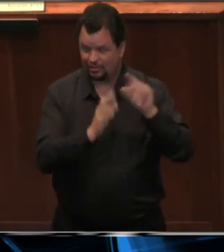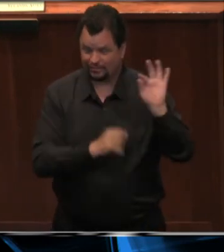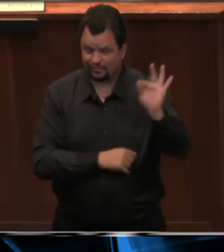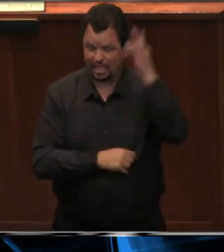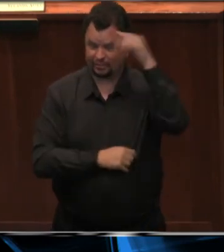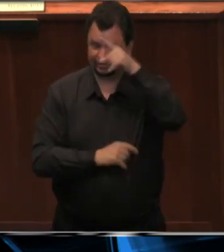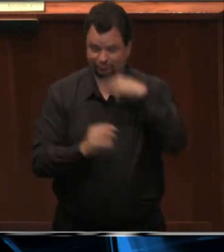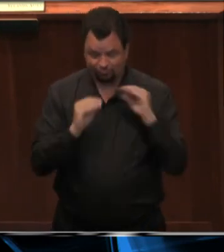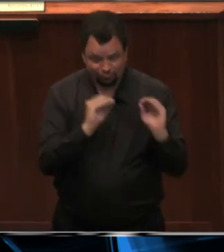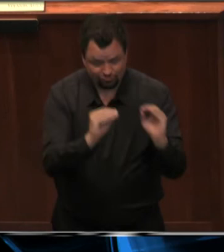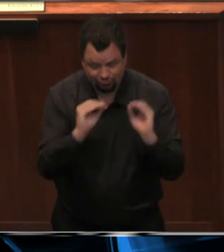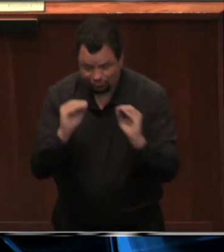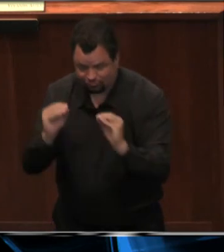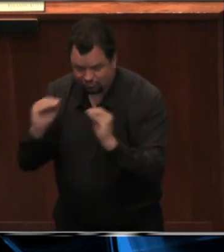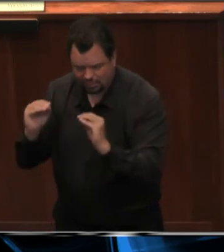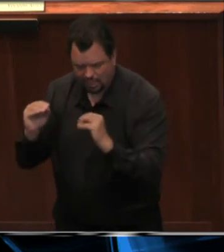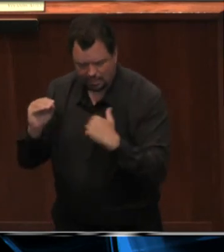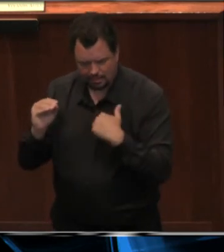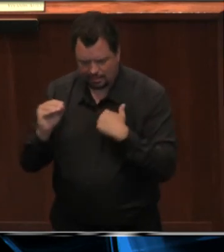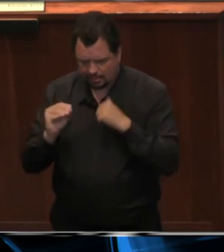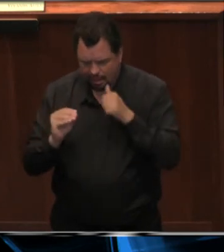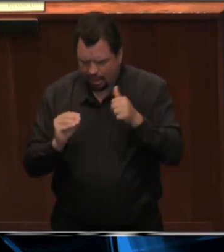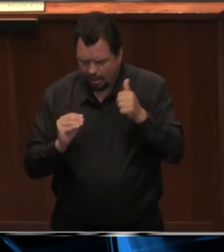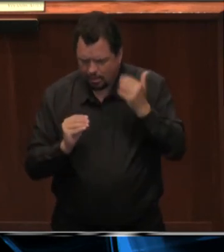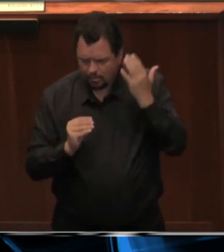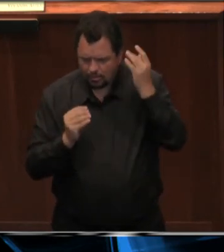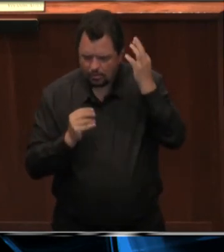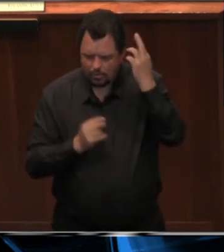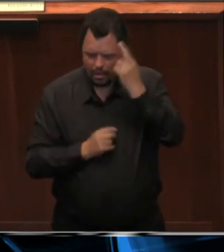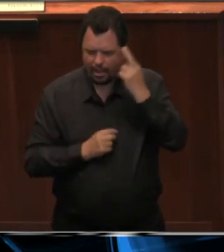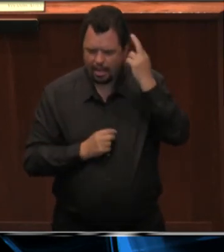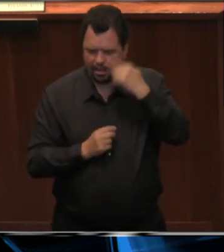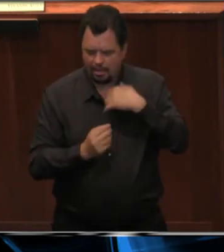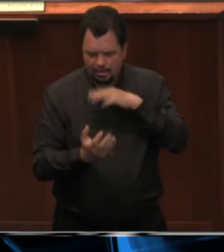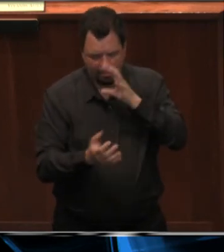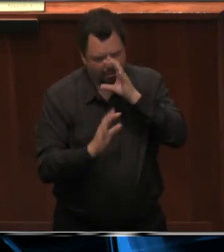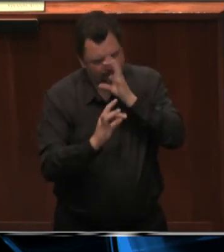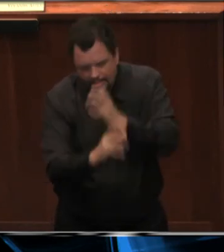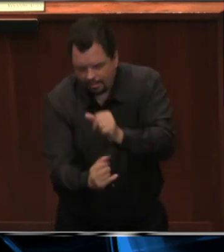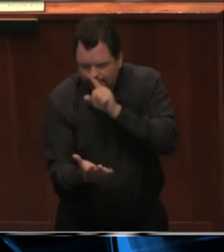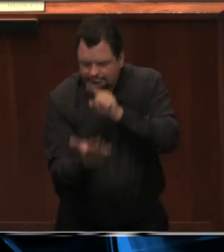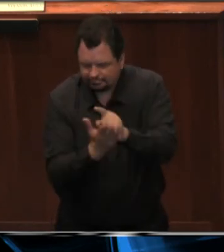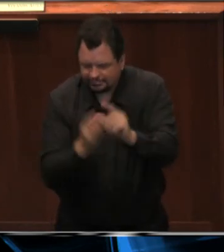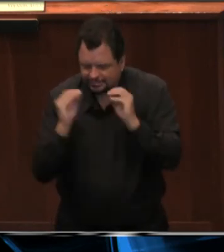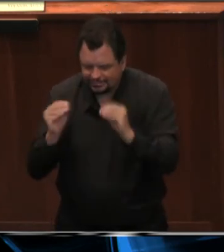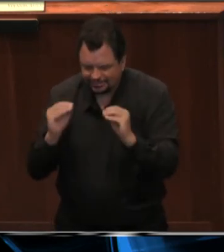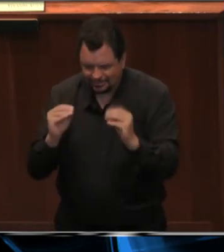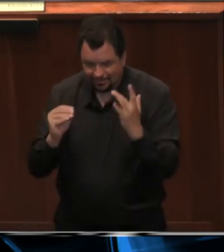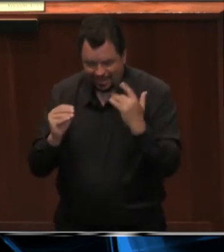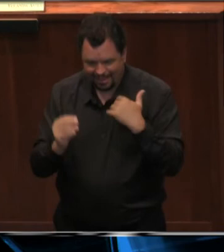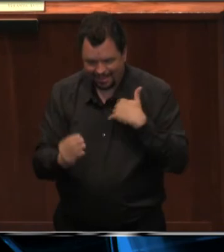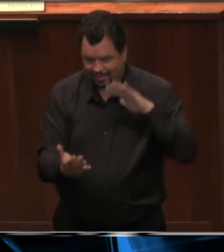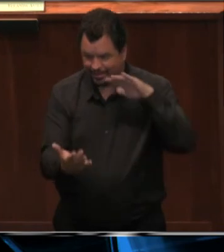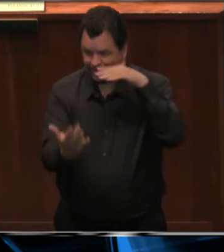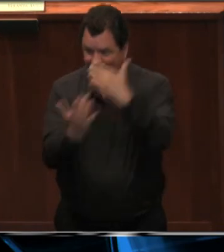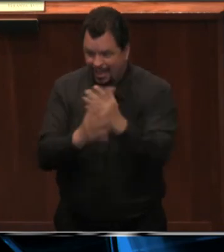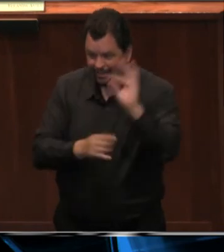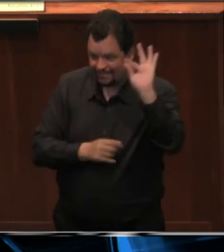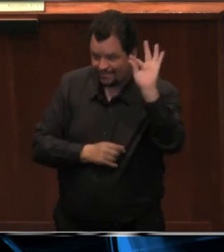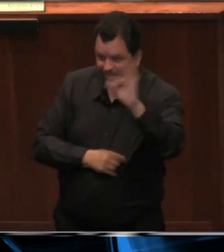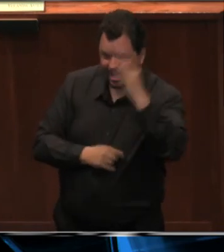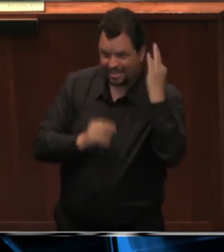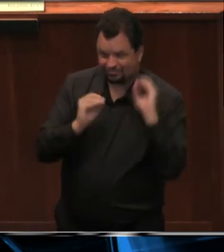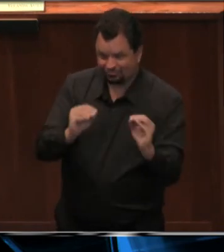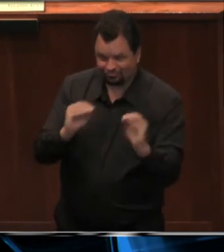I would fall in love with teaching. It was just a way to get to France. But I did, and for my BA, I